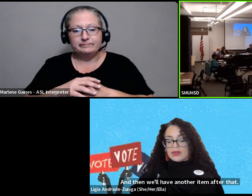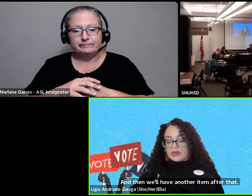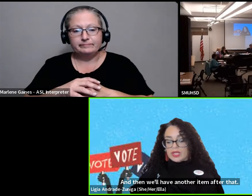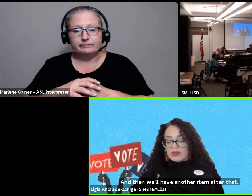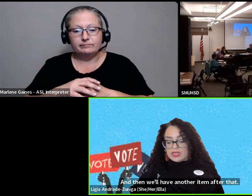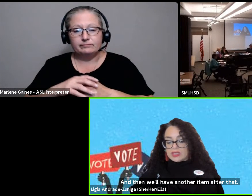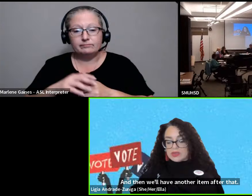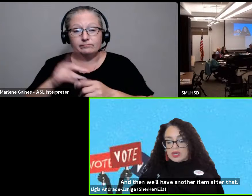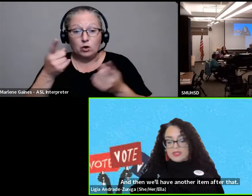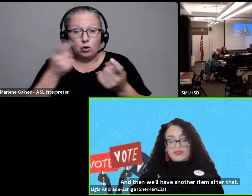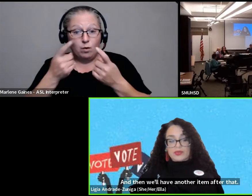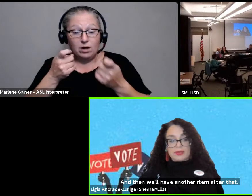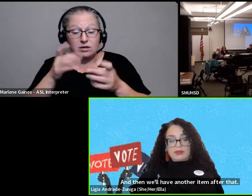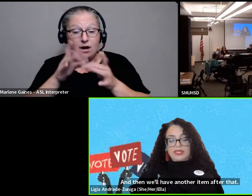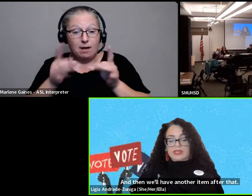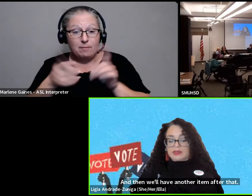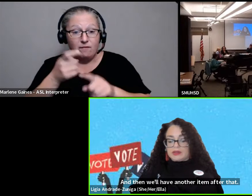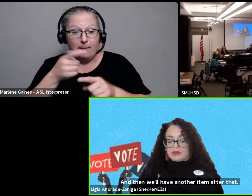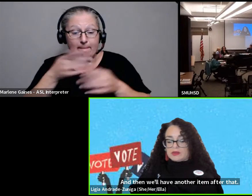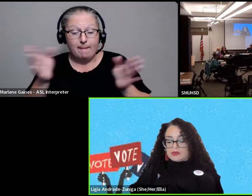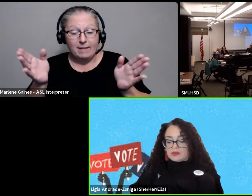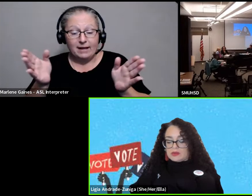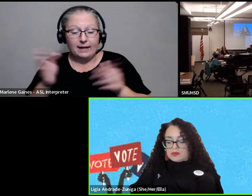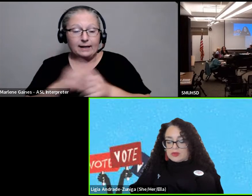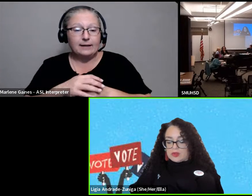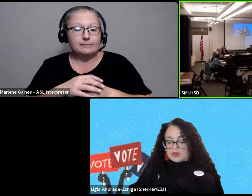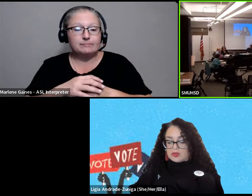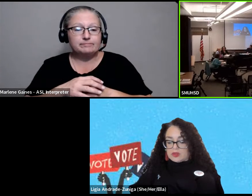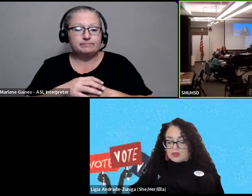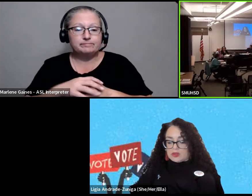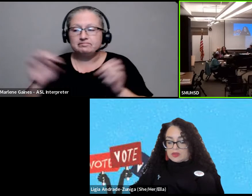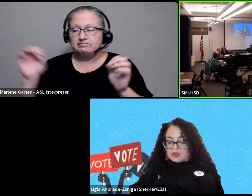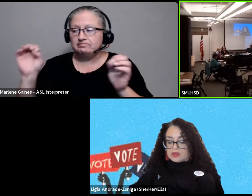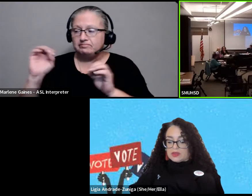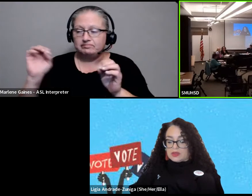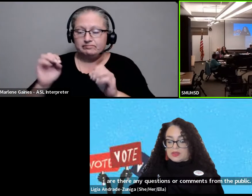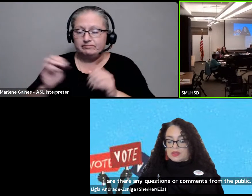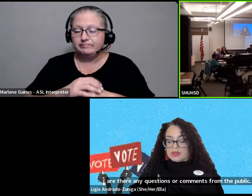Okay, are there any questions or comments from the public? There are none.